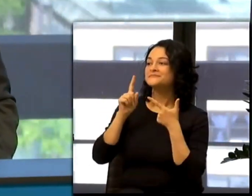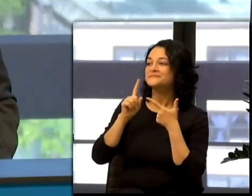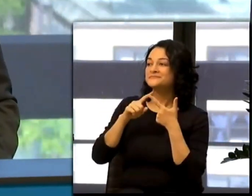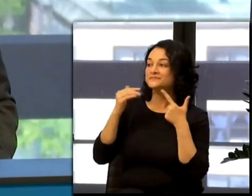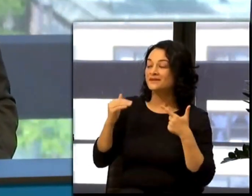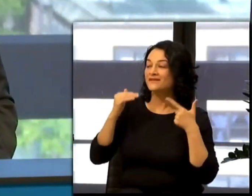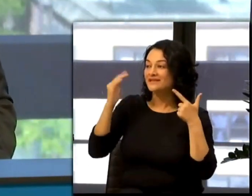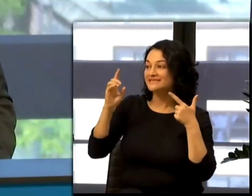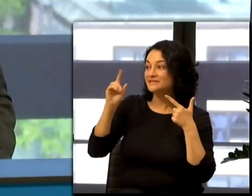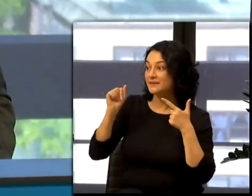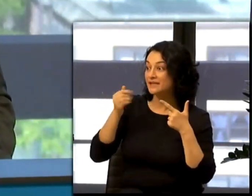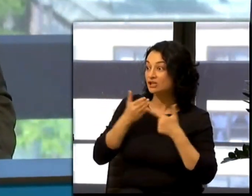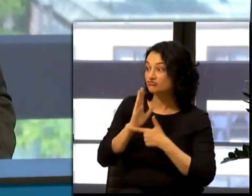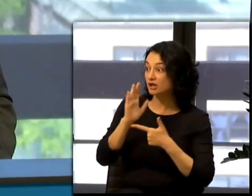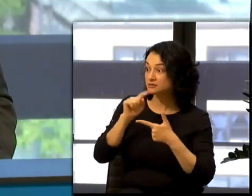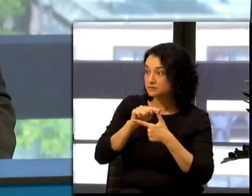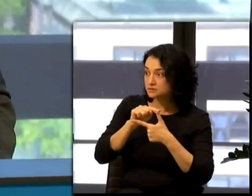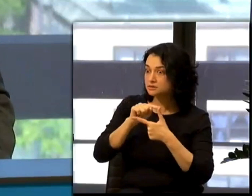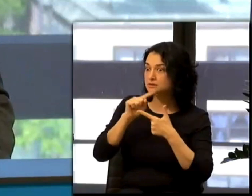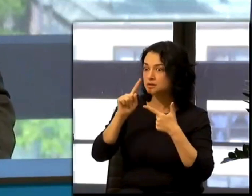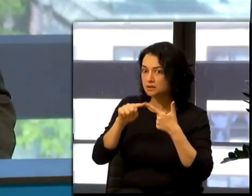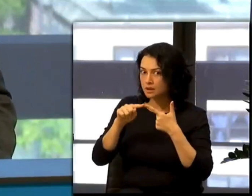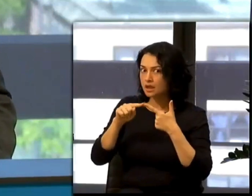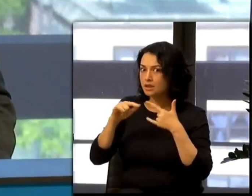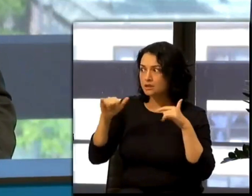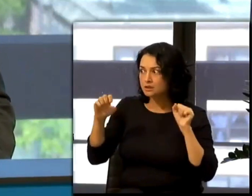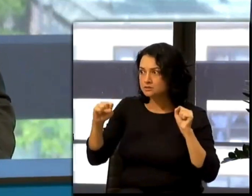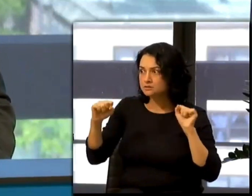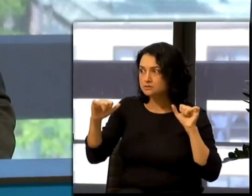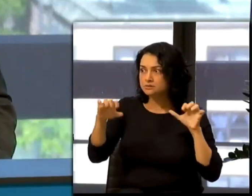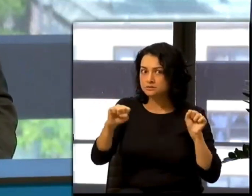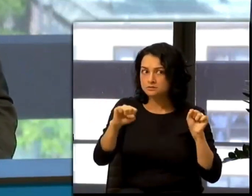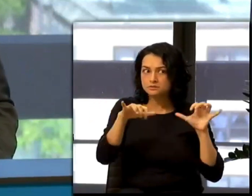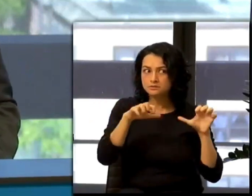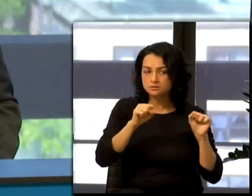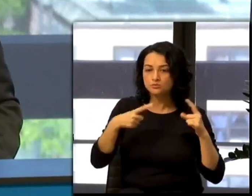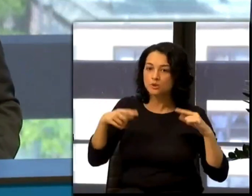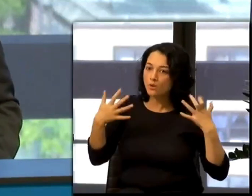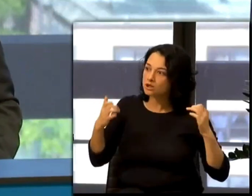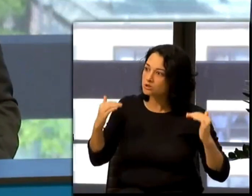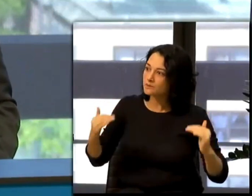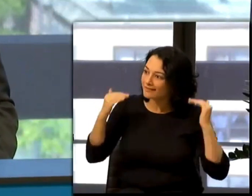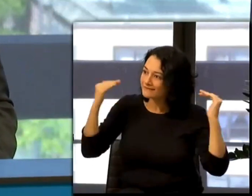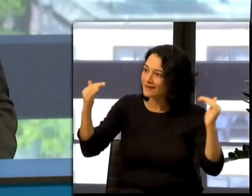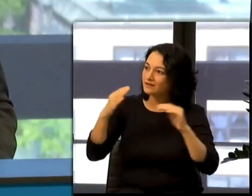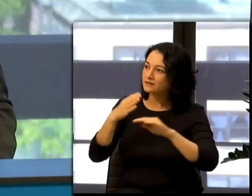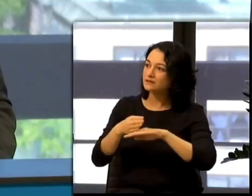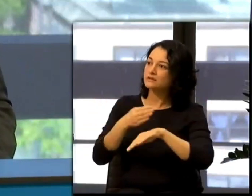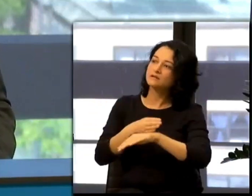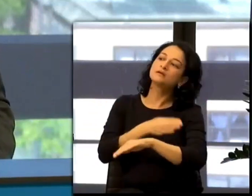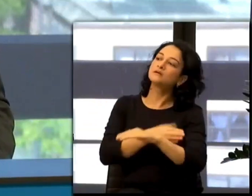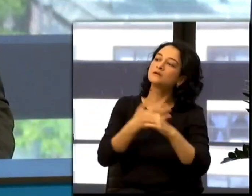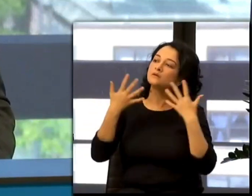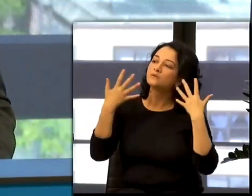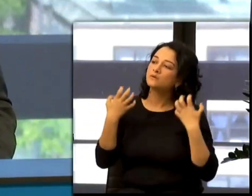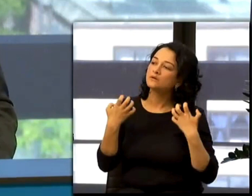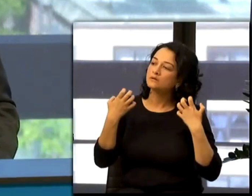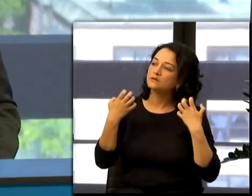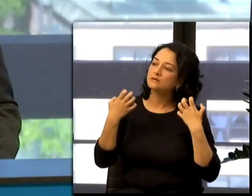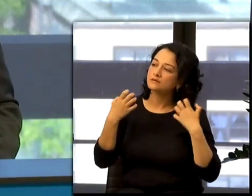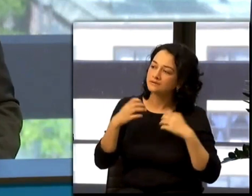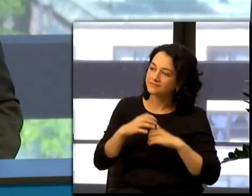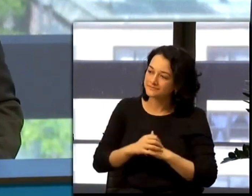SAGE as an aging-focused organization with an intersectional orientation.